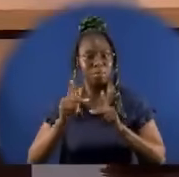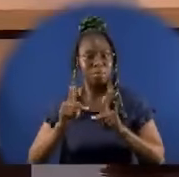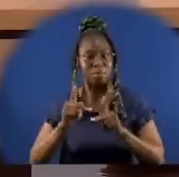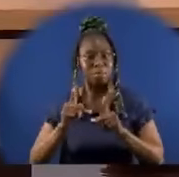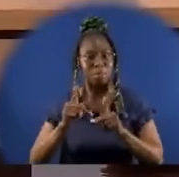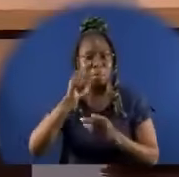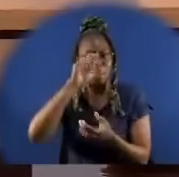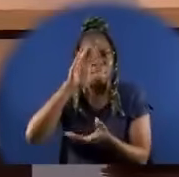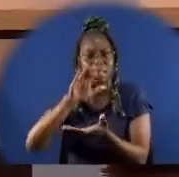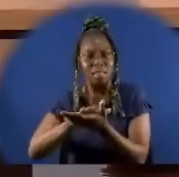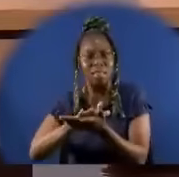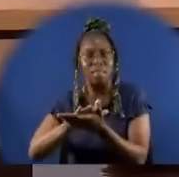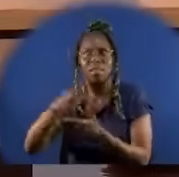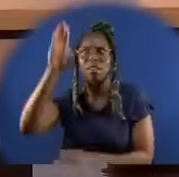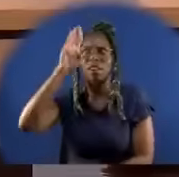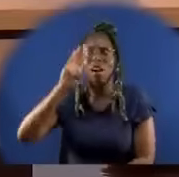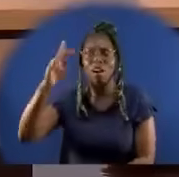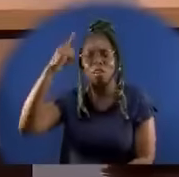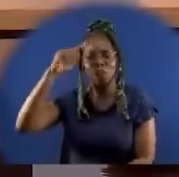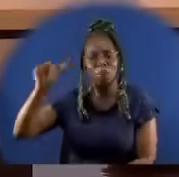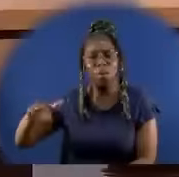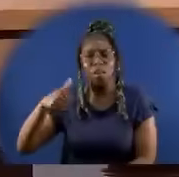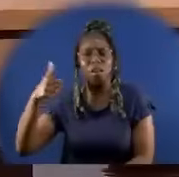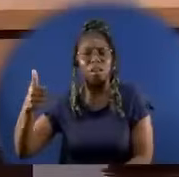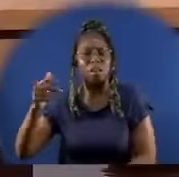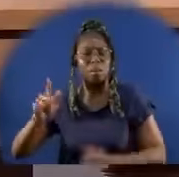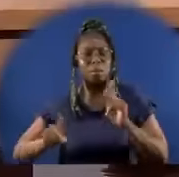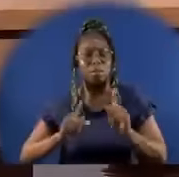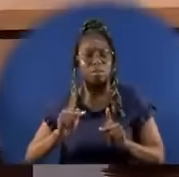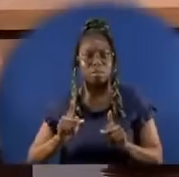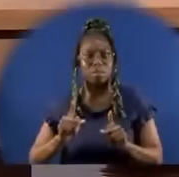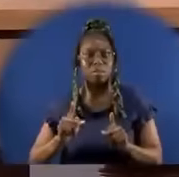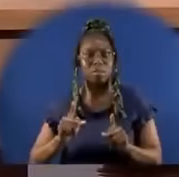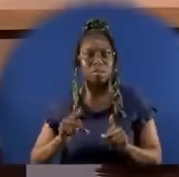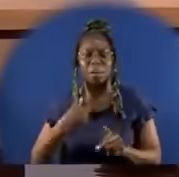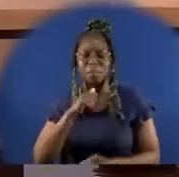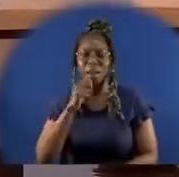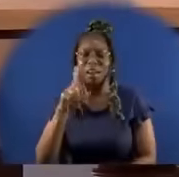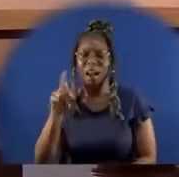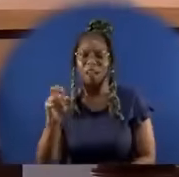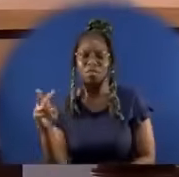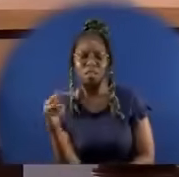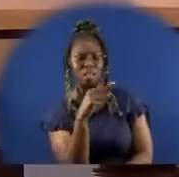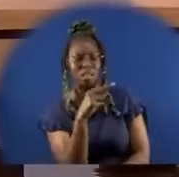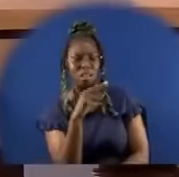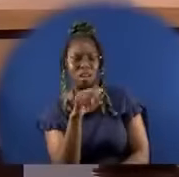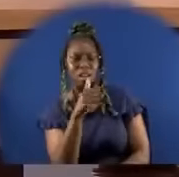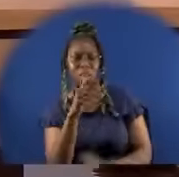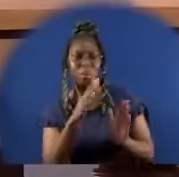miracle, for their breakthrough. I'm not going to ask you to turn toward nobody and ask them, how can I pray for you? I'm just